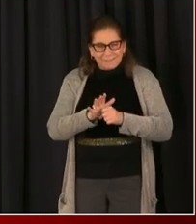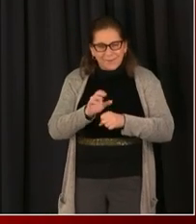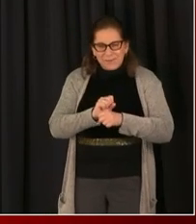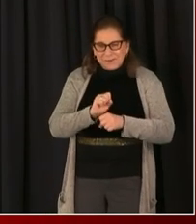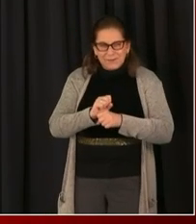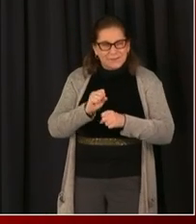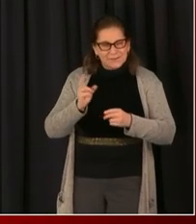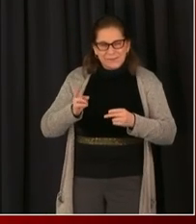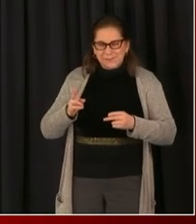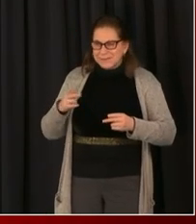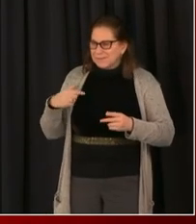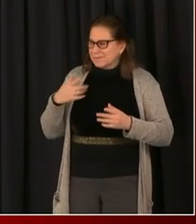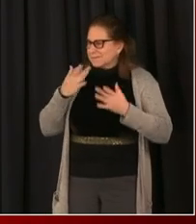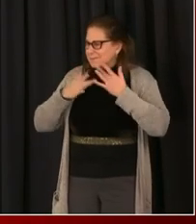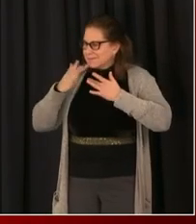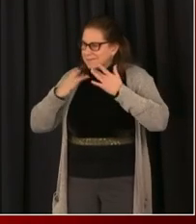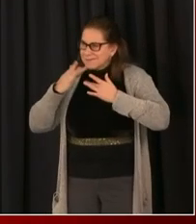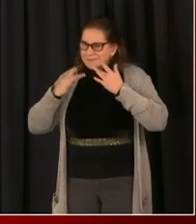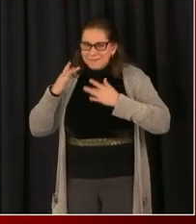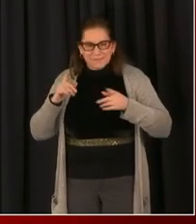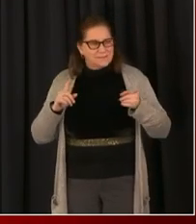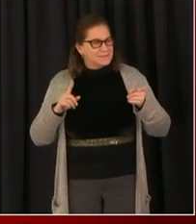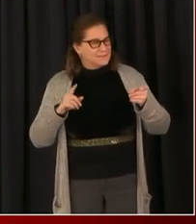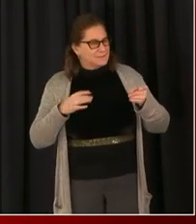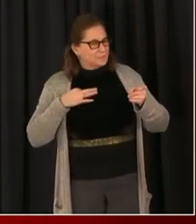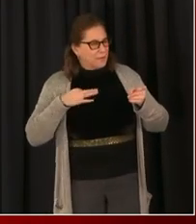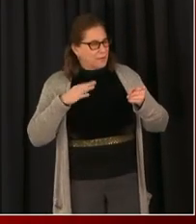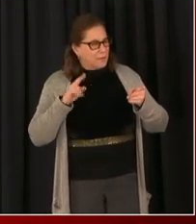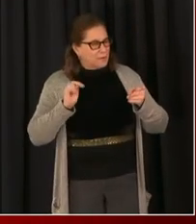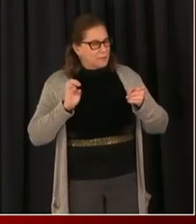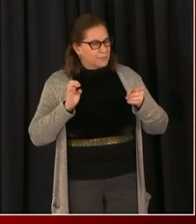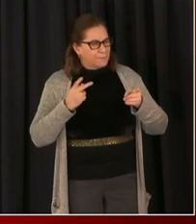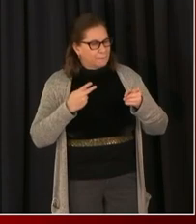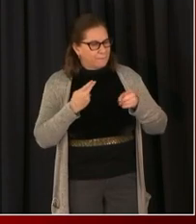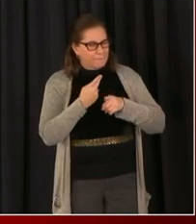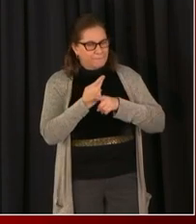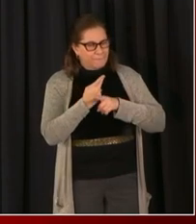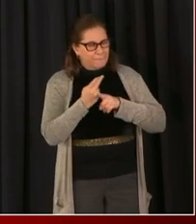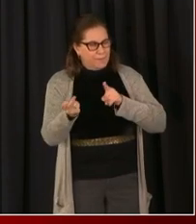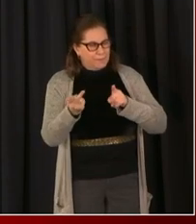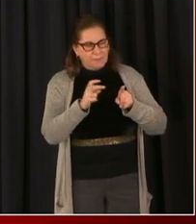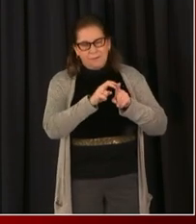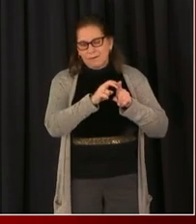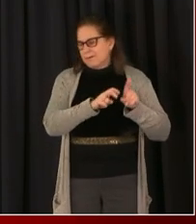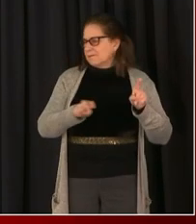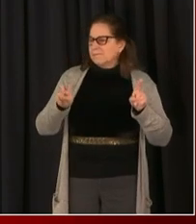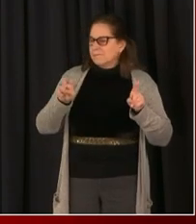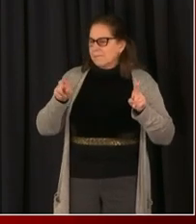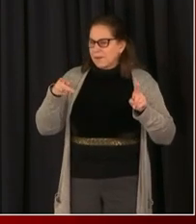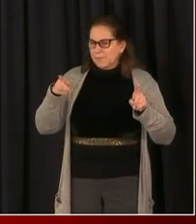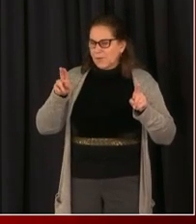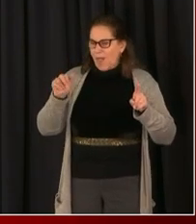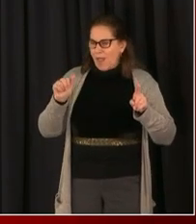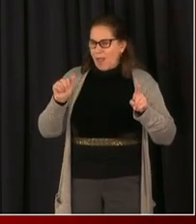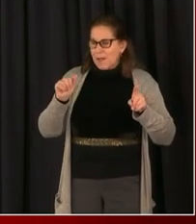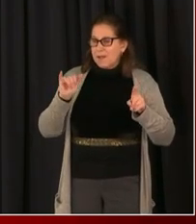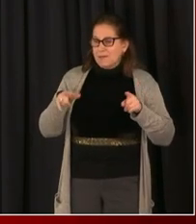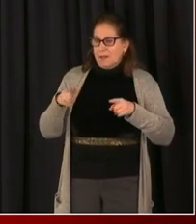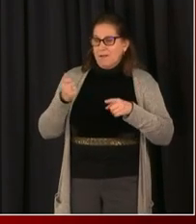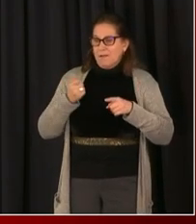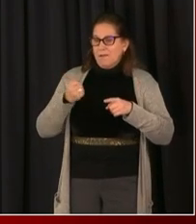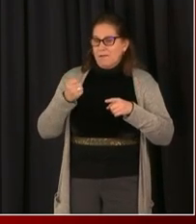for the traditional unemployment insurance program. And so have they gotten payments before under the